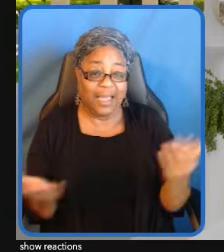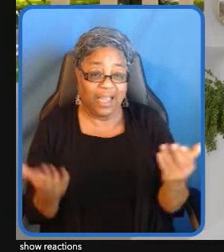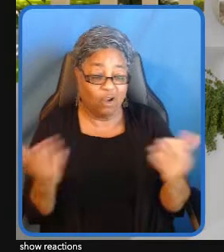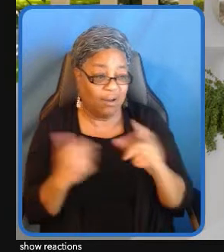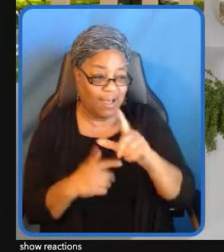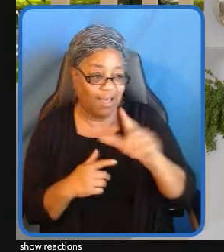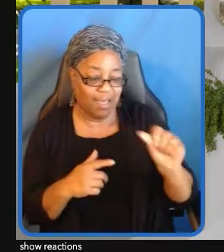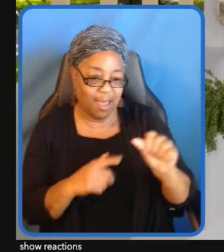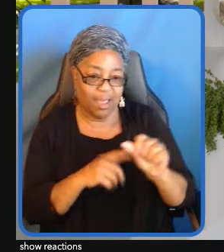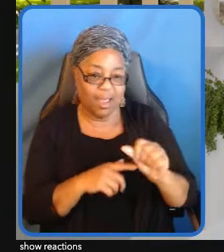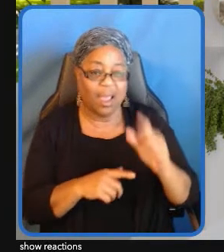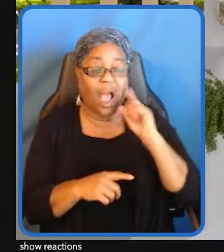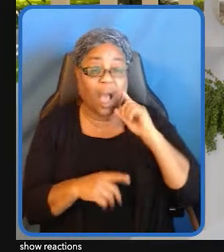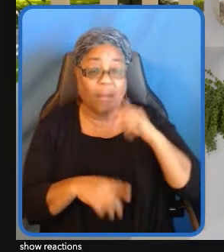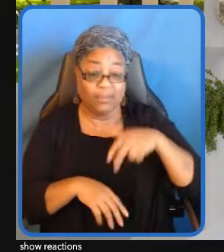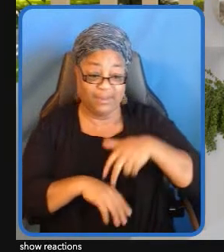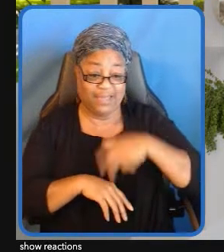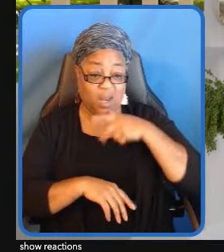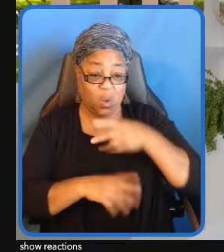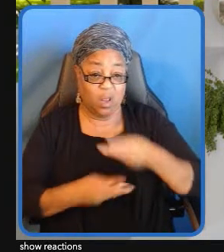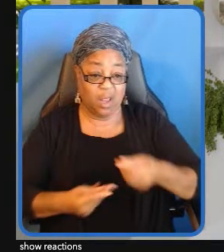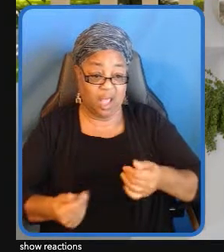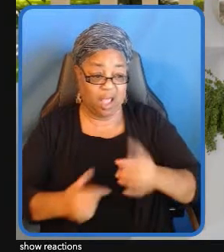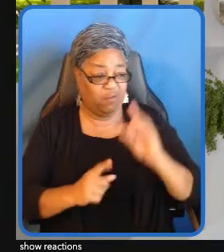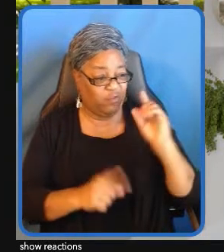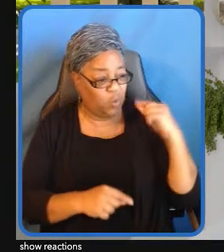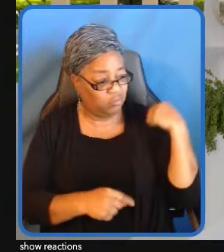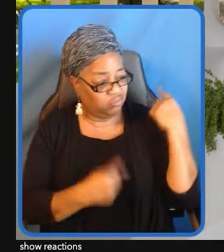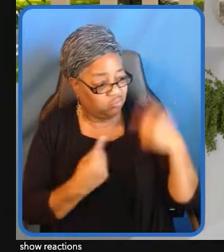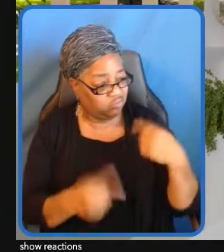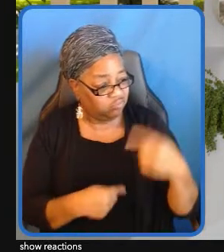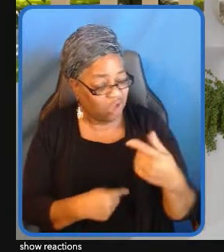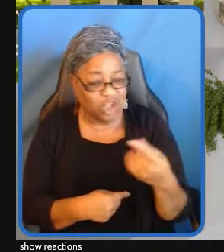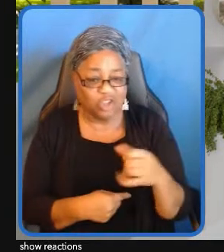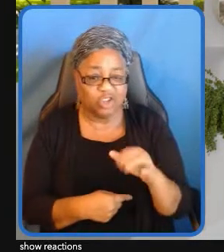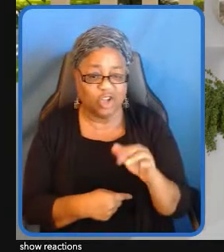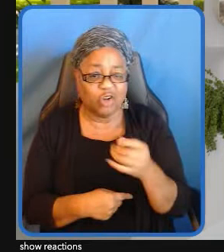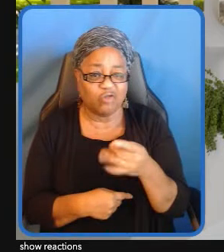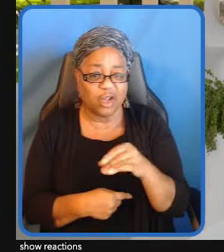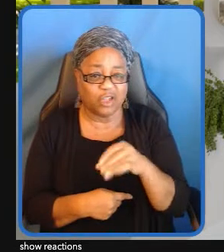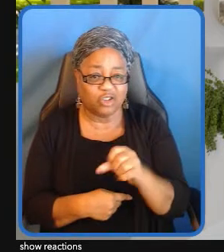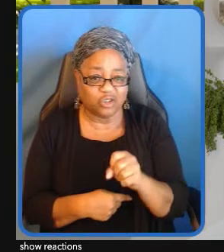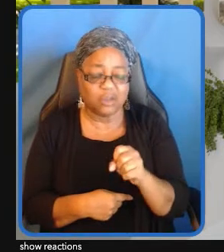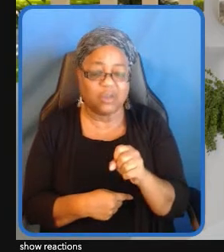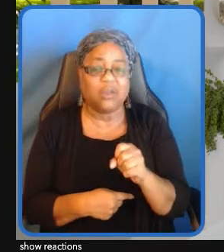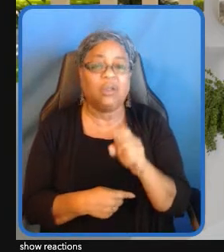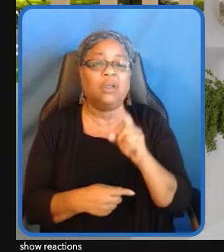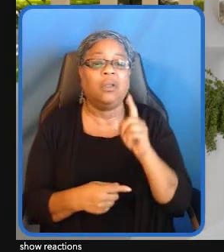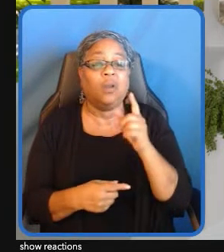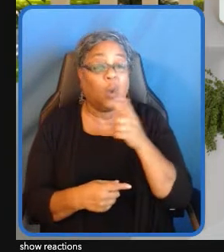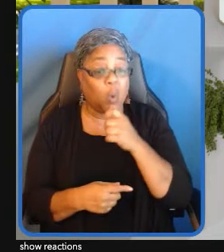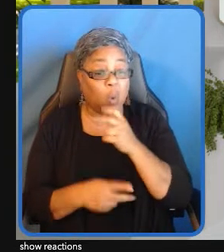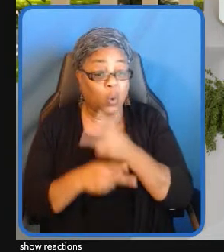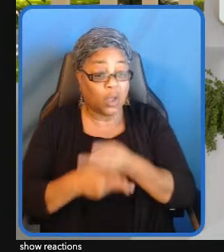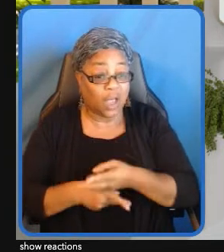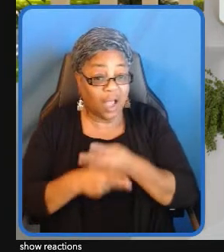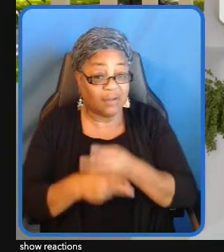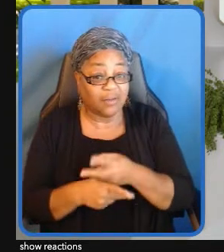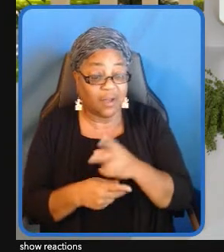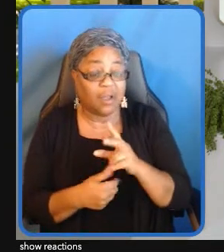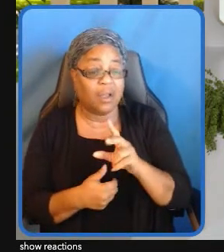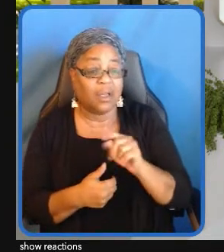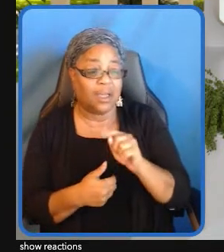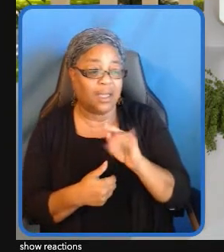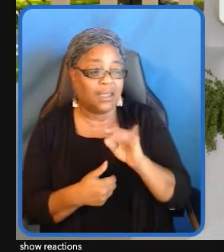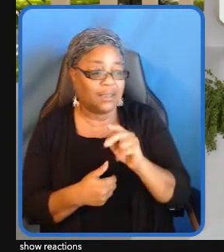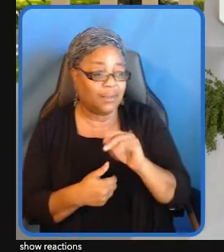that for generations has and continues to be looked after by the Chumash, Tongva, and Kish